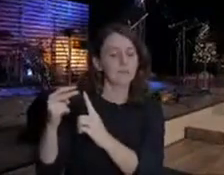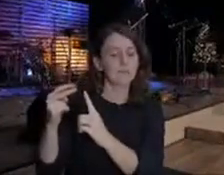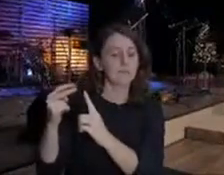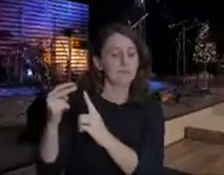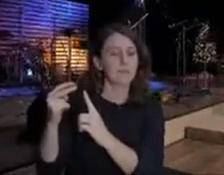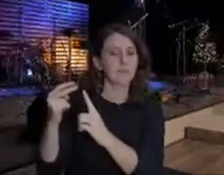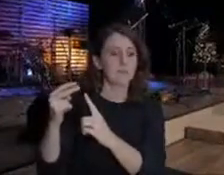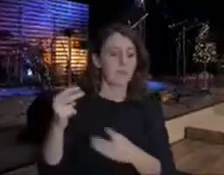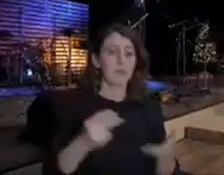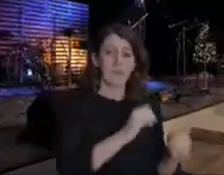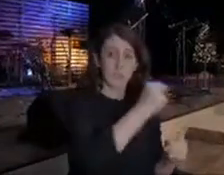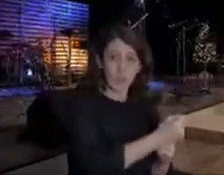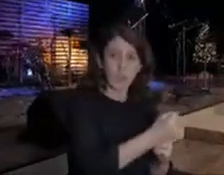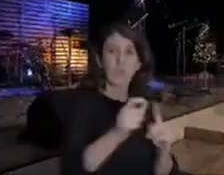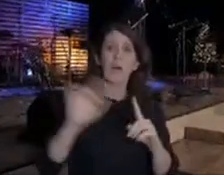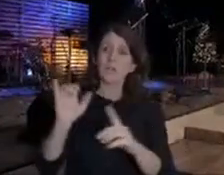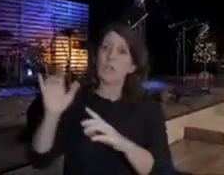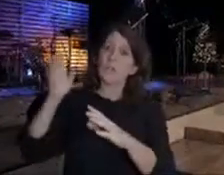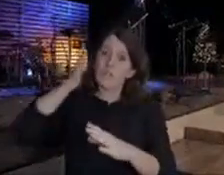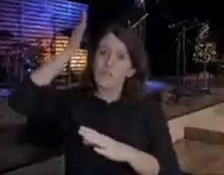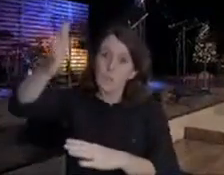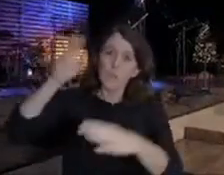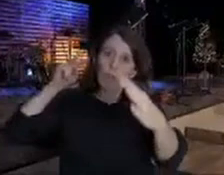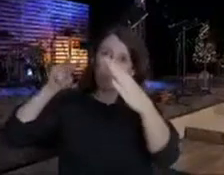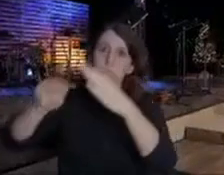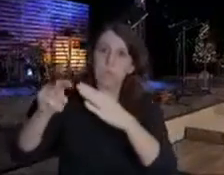just what was this, but what is this looking forward to?